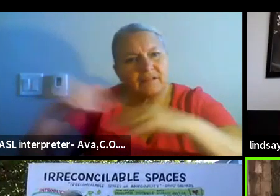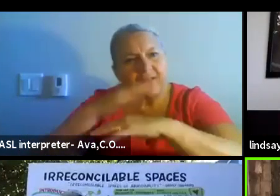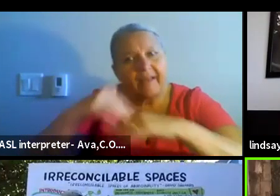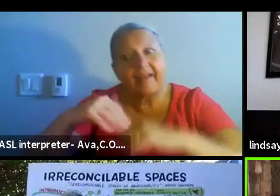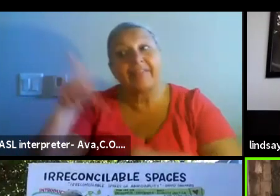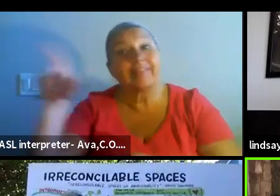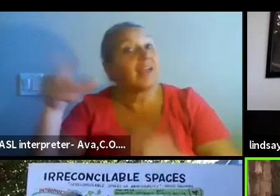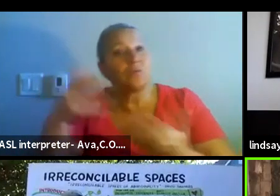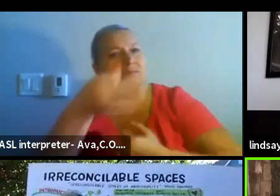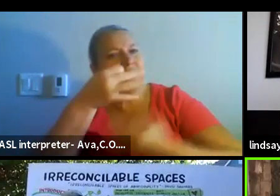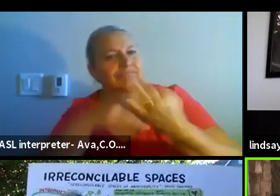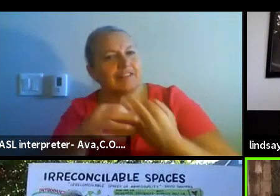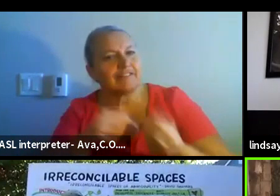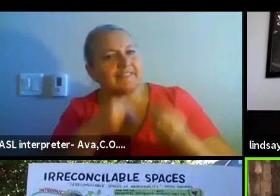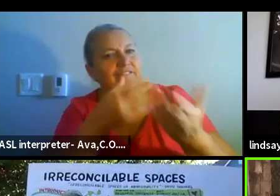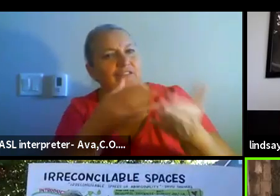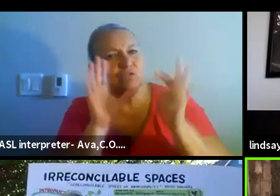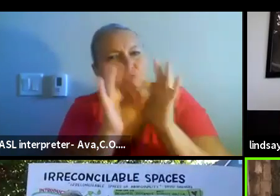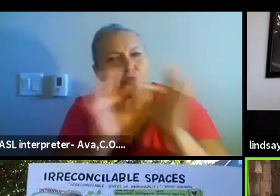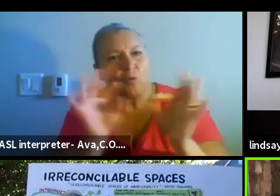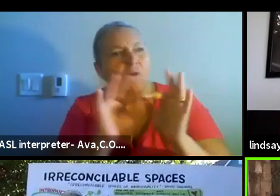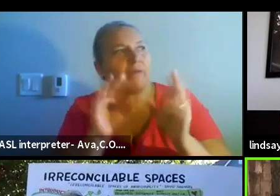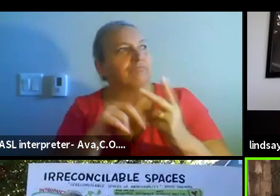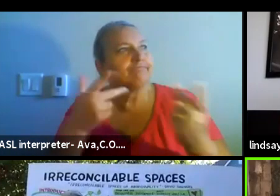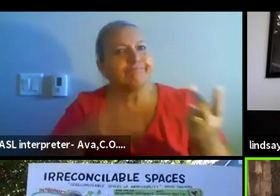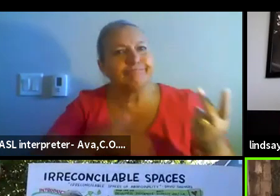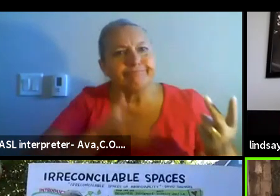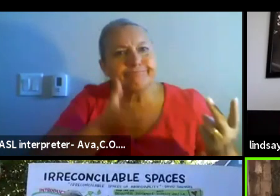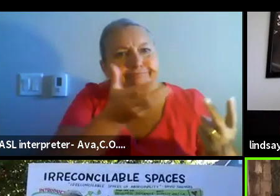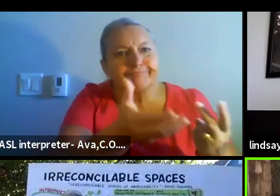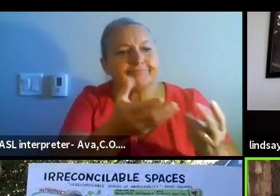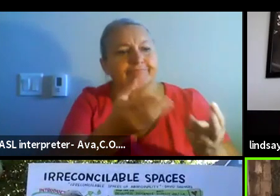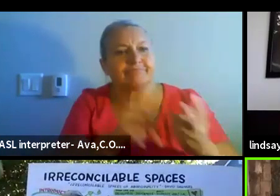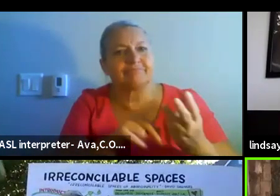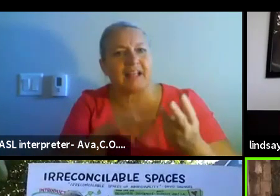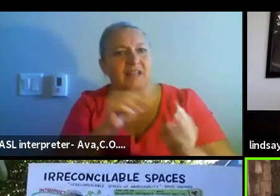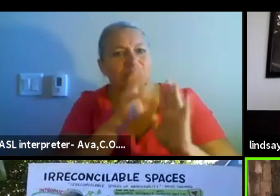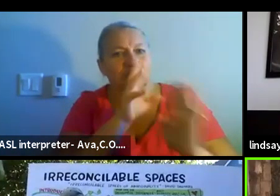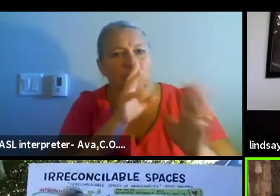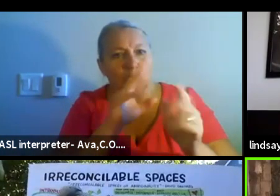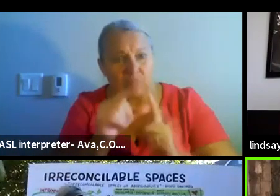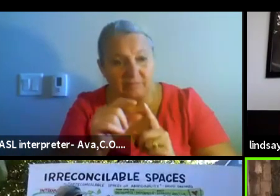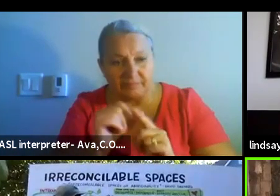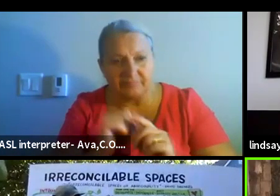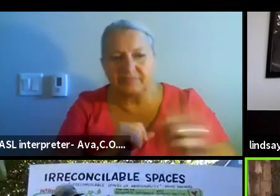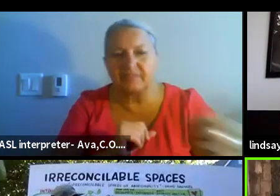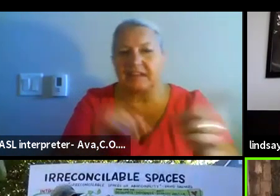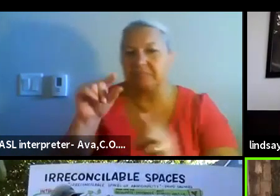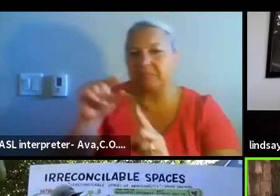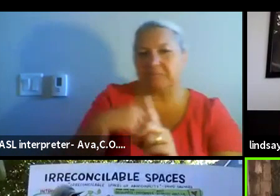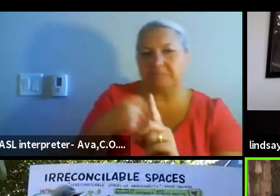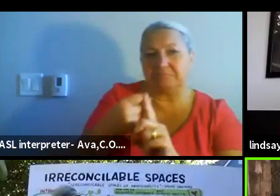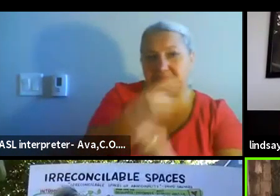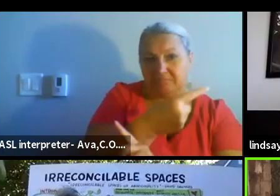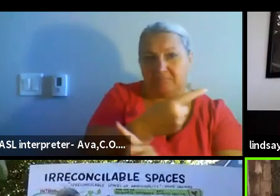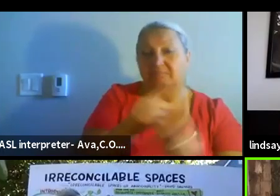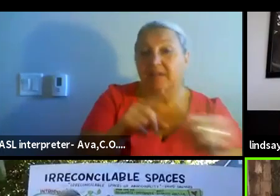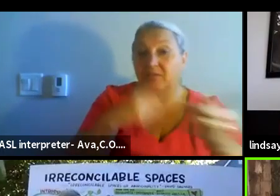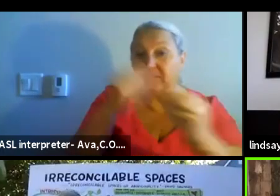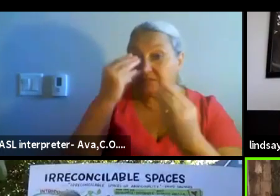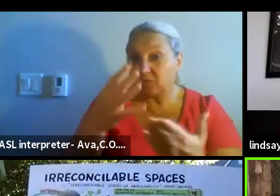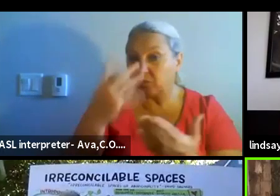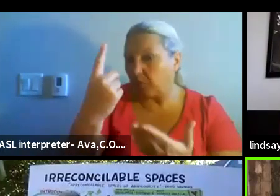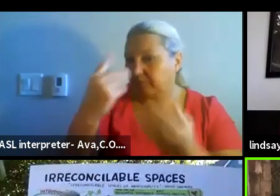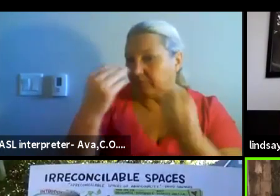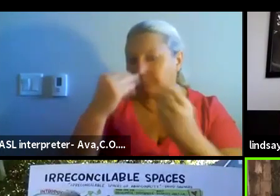stories, songs, spoken word, etc. As a sidebar, I'd like to give you a teaching that I came out with. So I